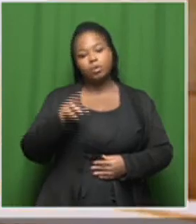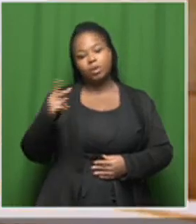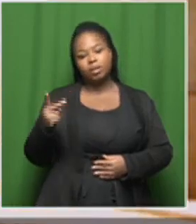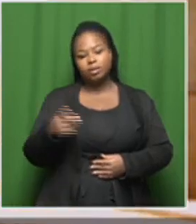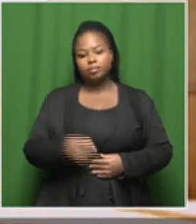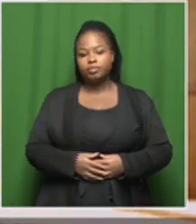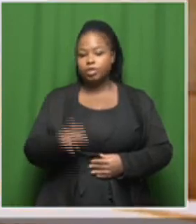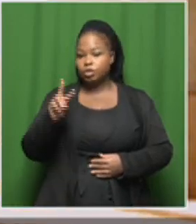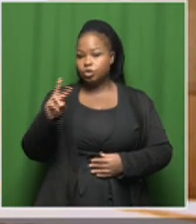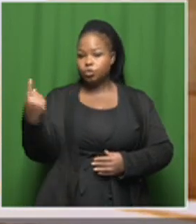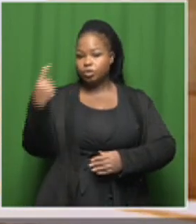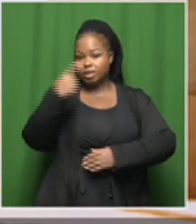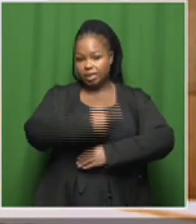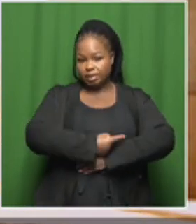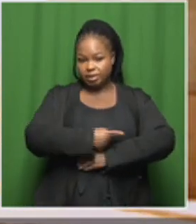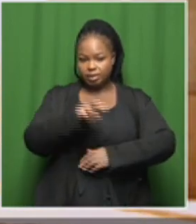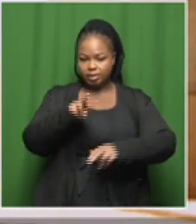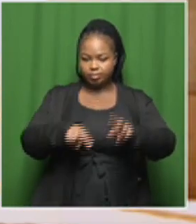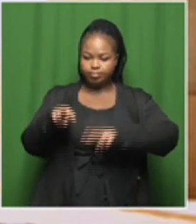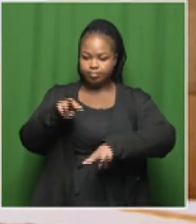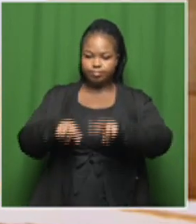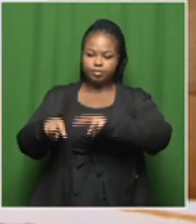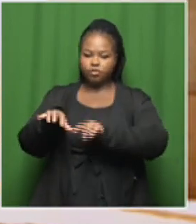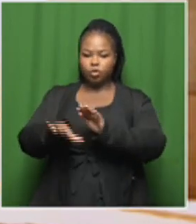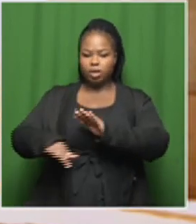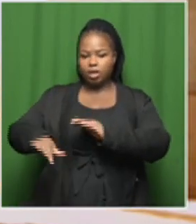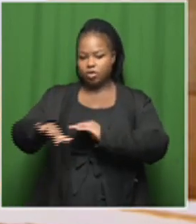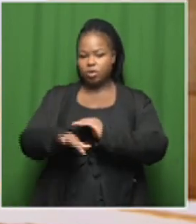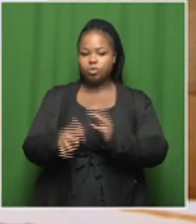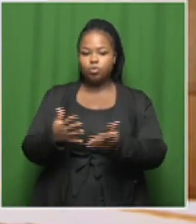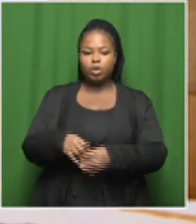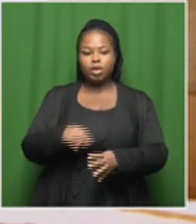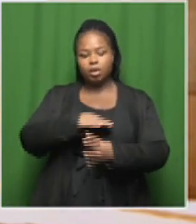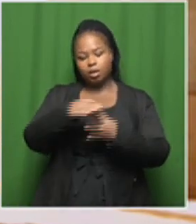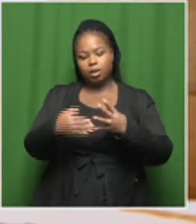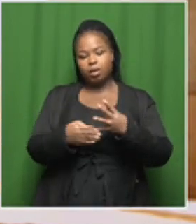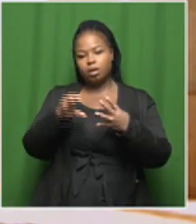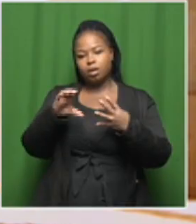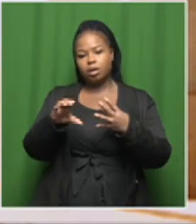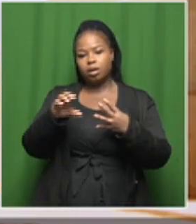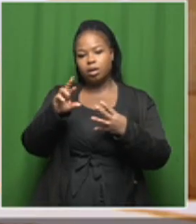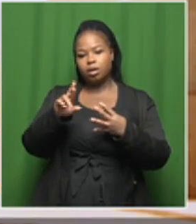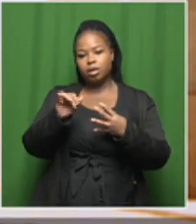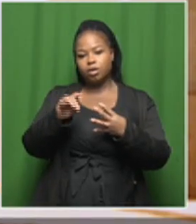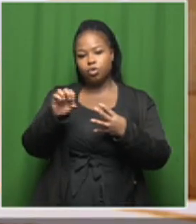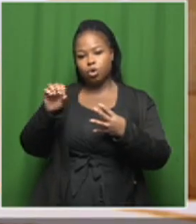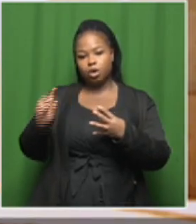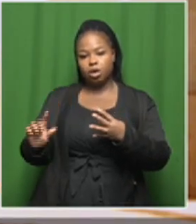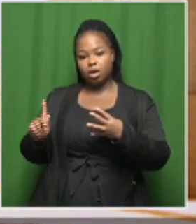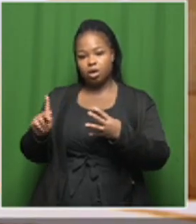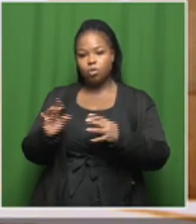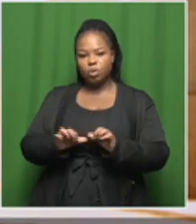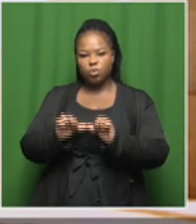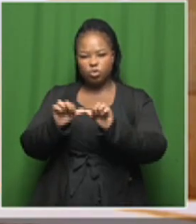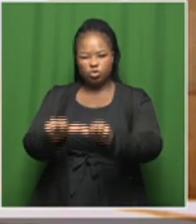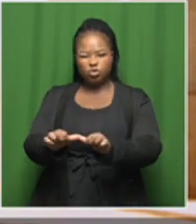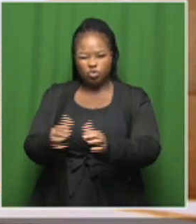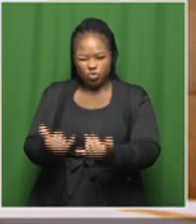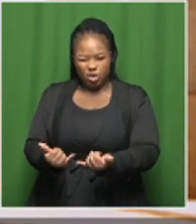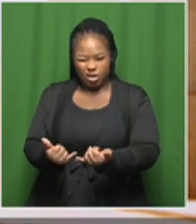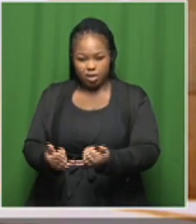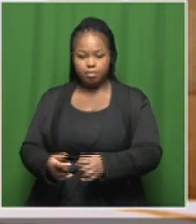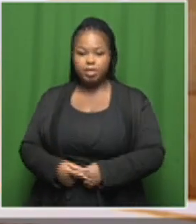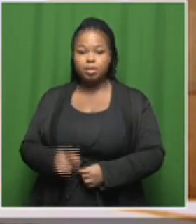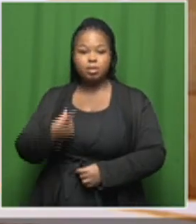The two-day series of inspections of locations in the Cradock Four inquest also will be continuing today. Now, this is part of